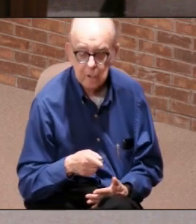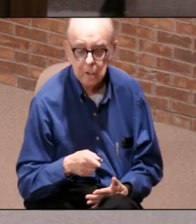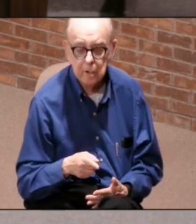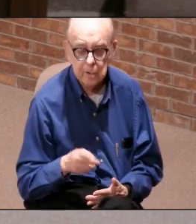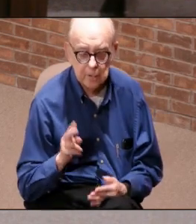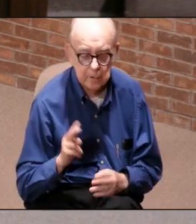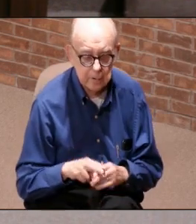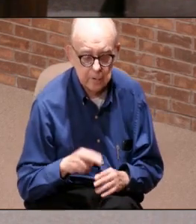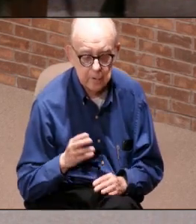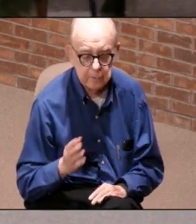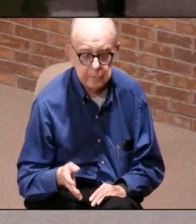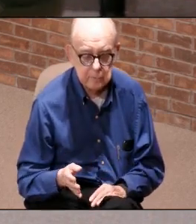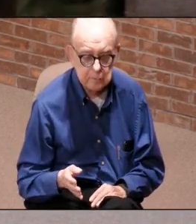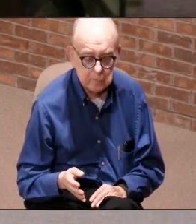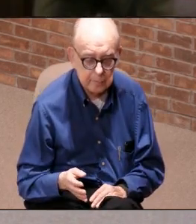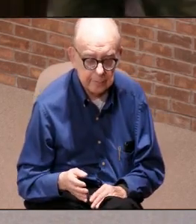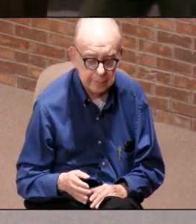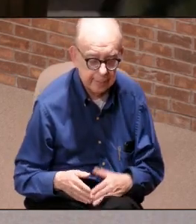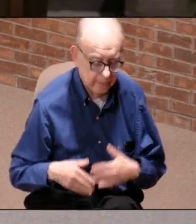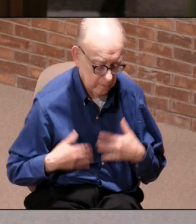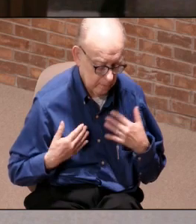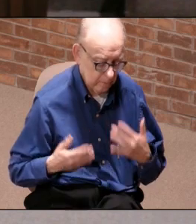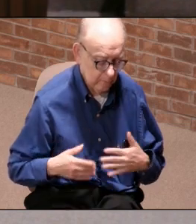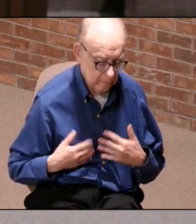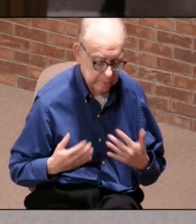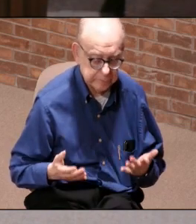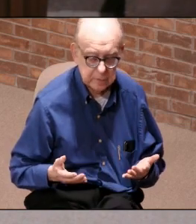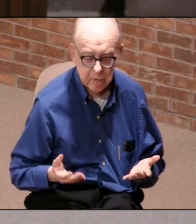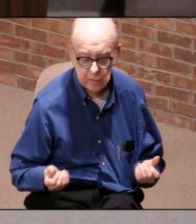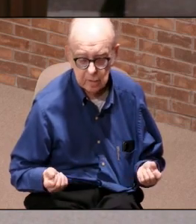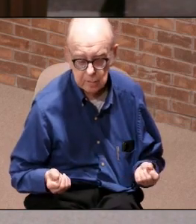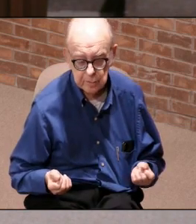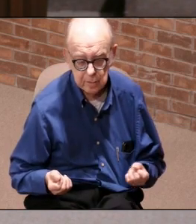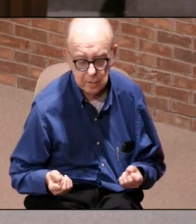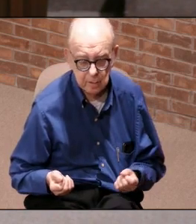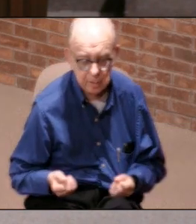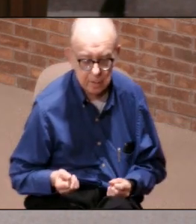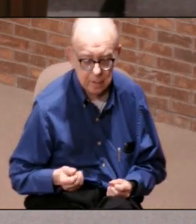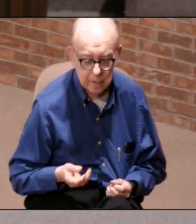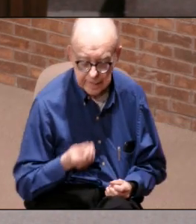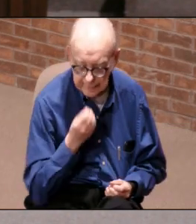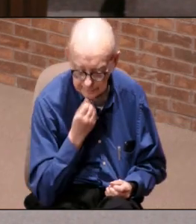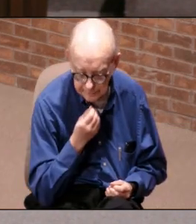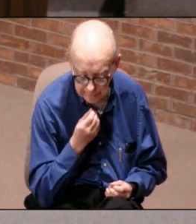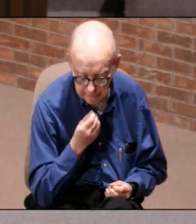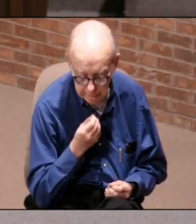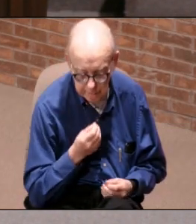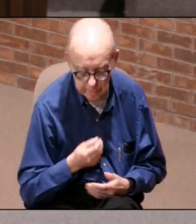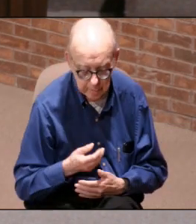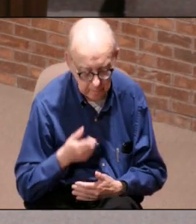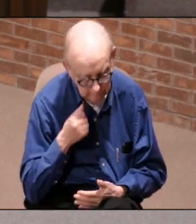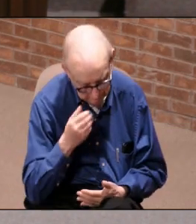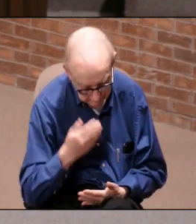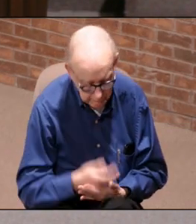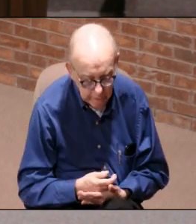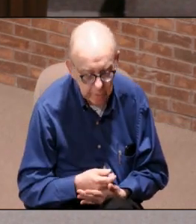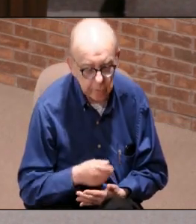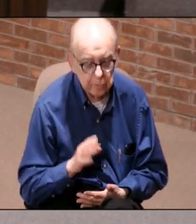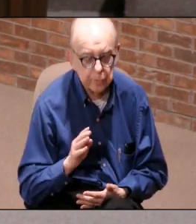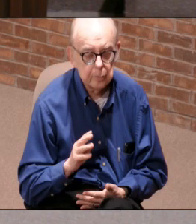You're sitting there dressed up, got your clothes on, feeding him, and you go to burp him.